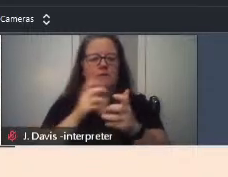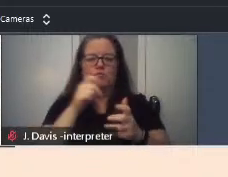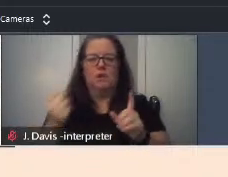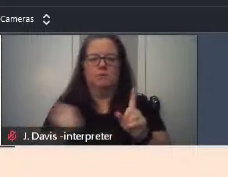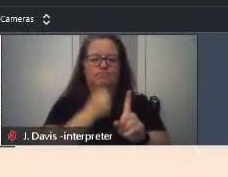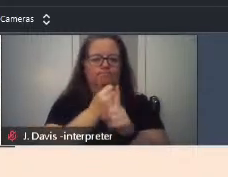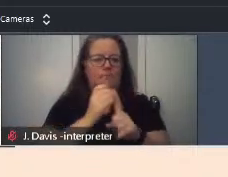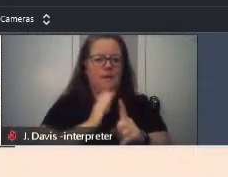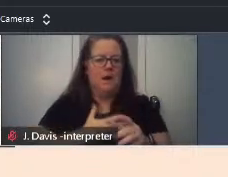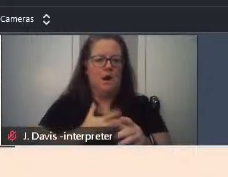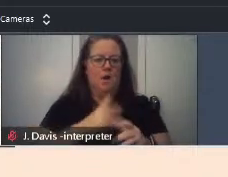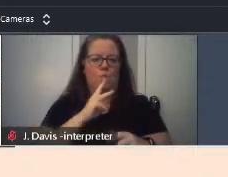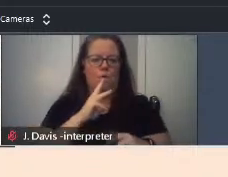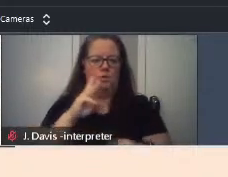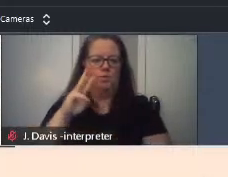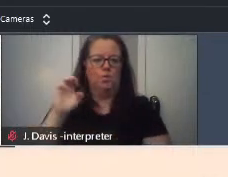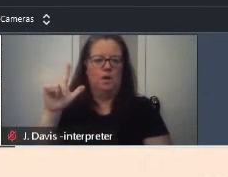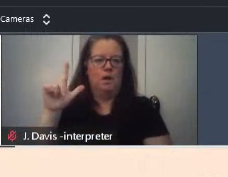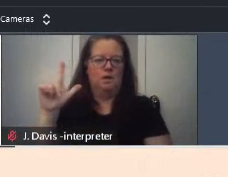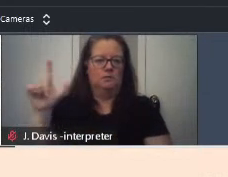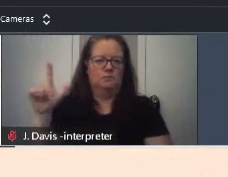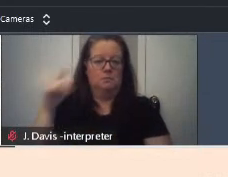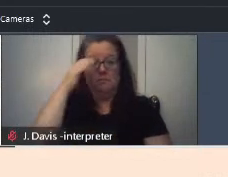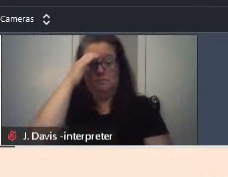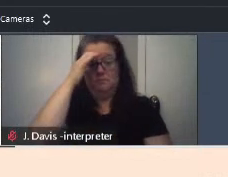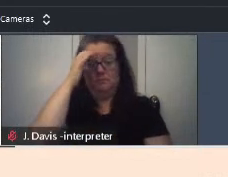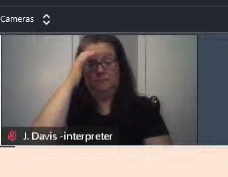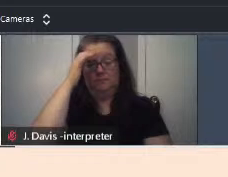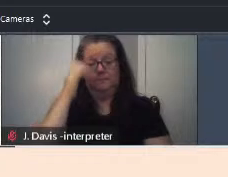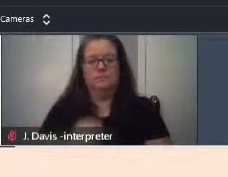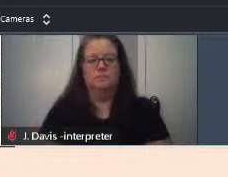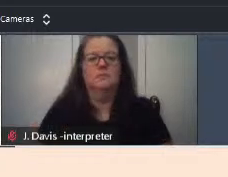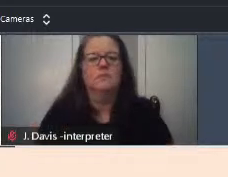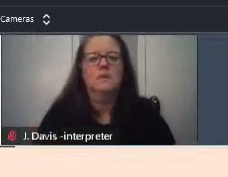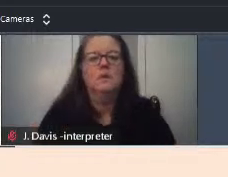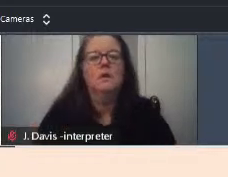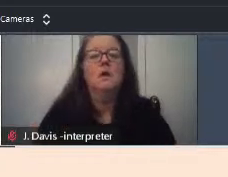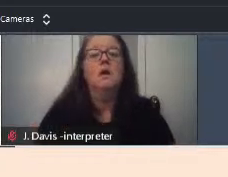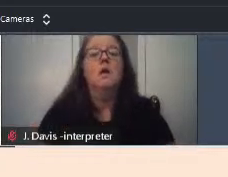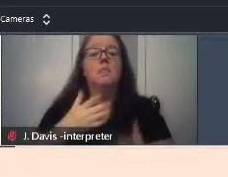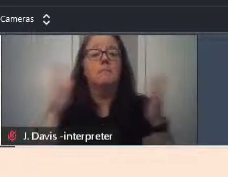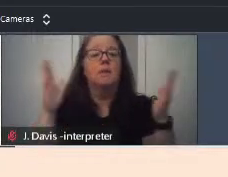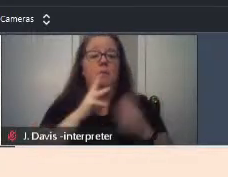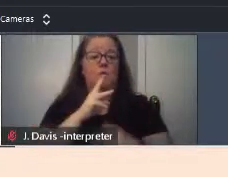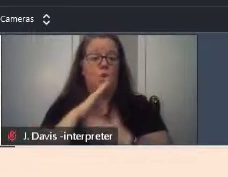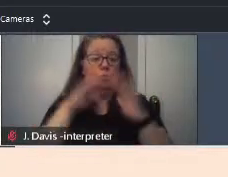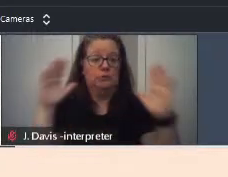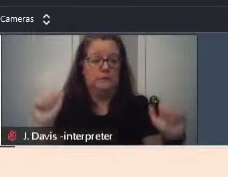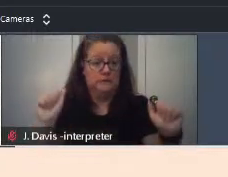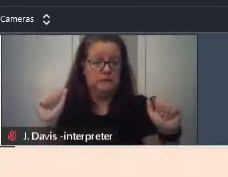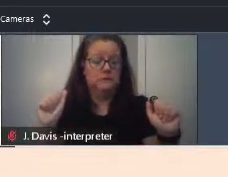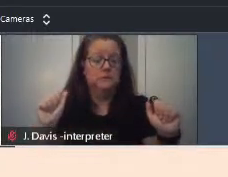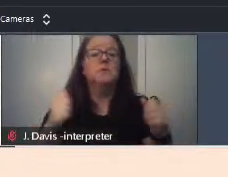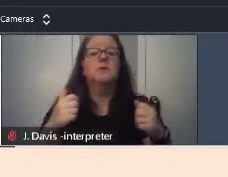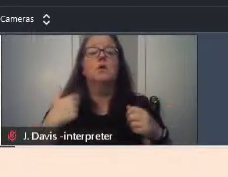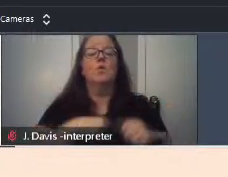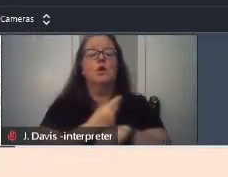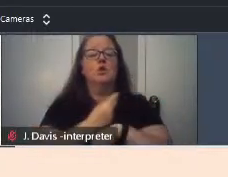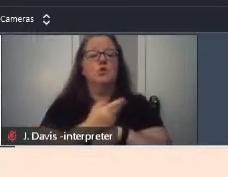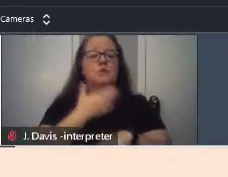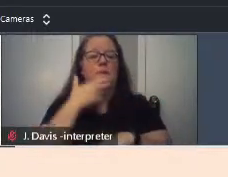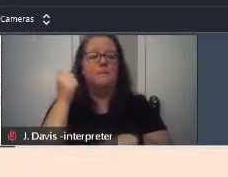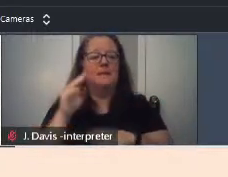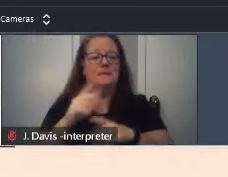wellhead. Next slide, please. So at the public water system, we use our best management